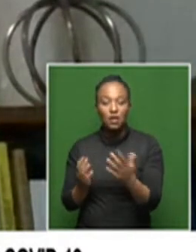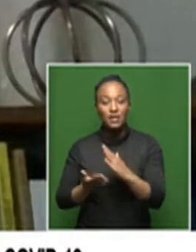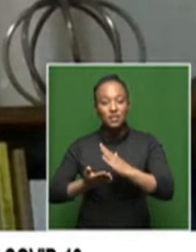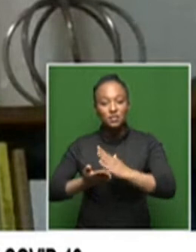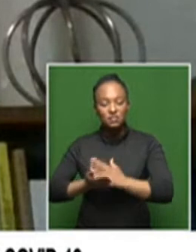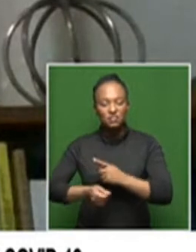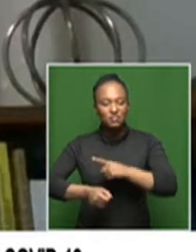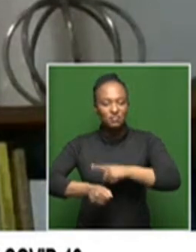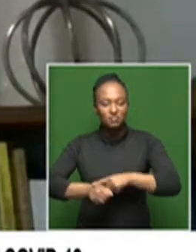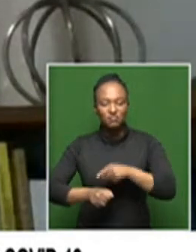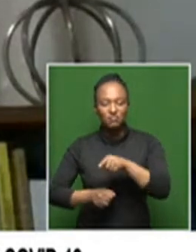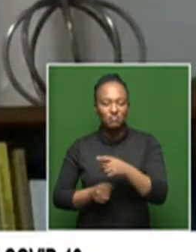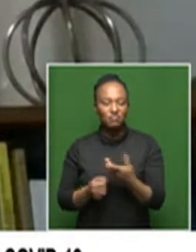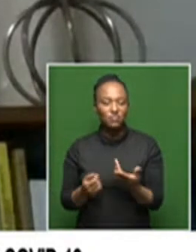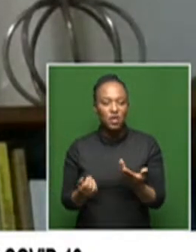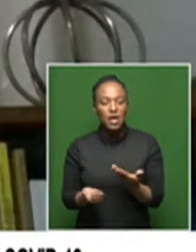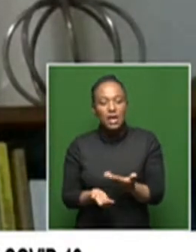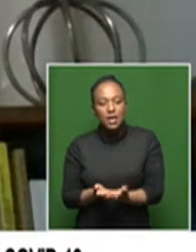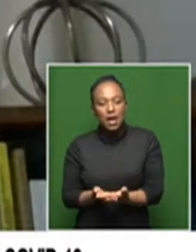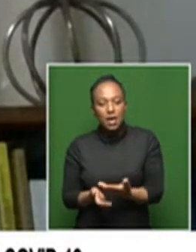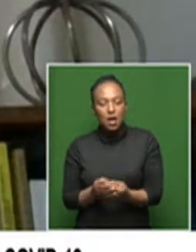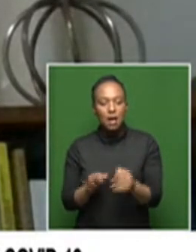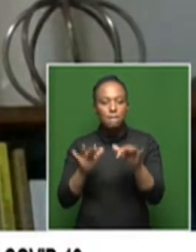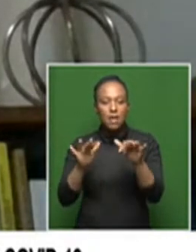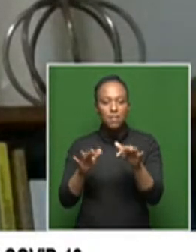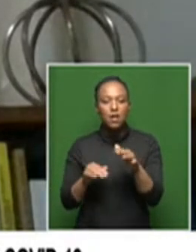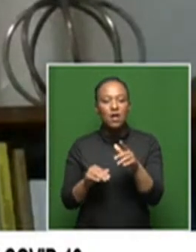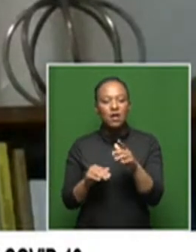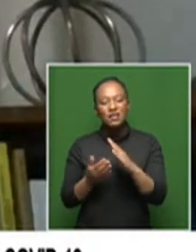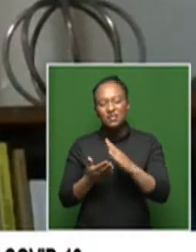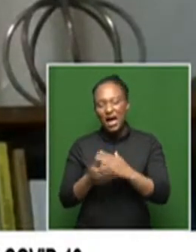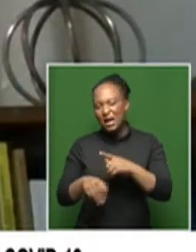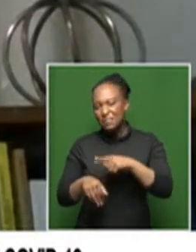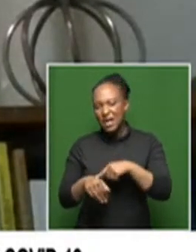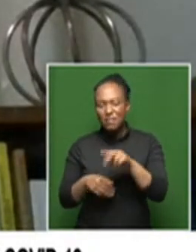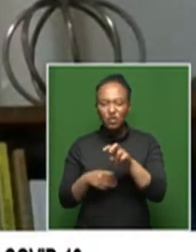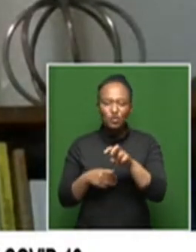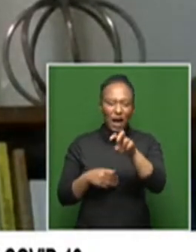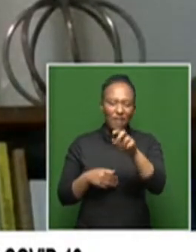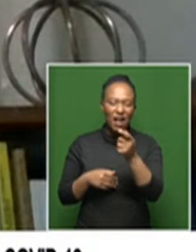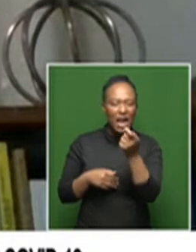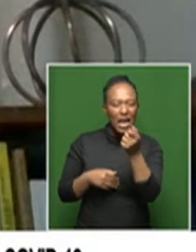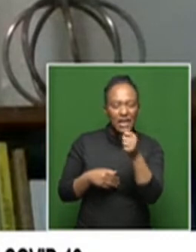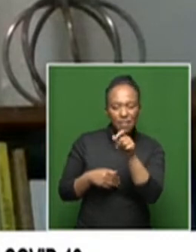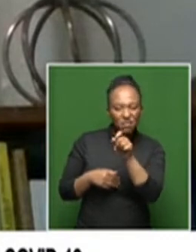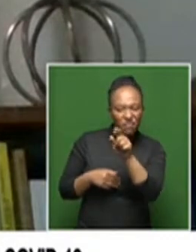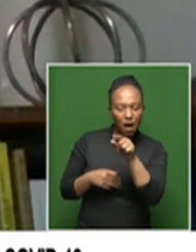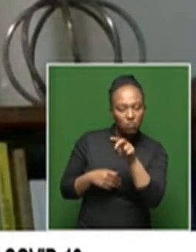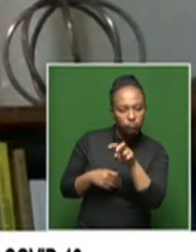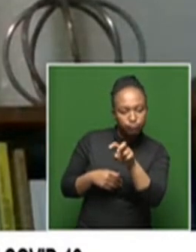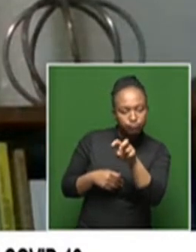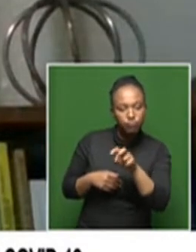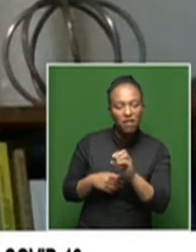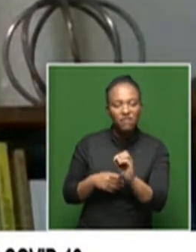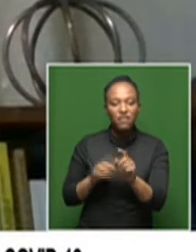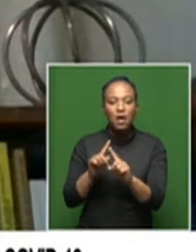leads to a case where people have to travel some distances, but we are continuously looking at how do